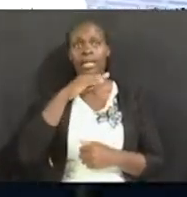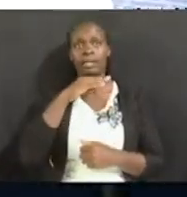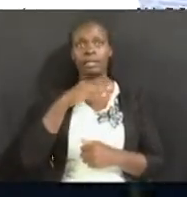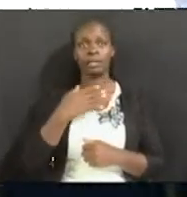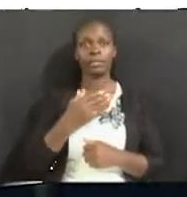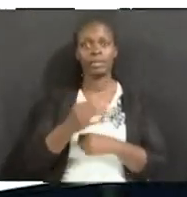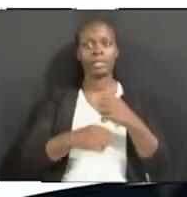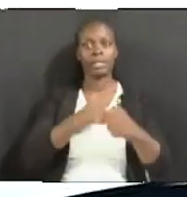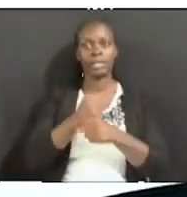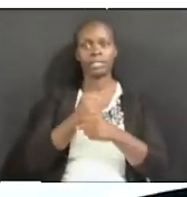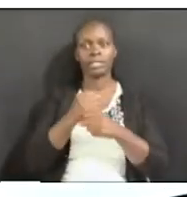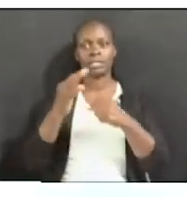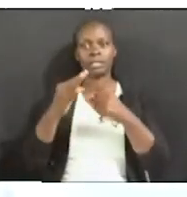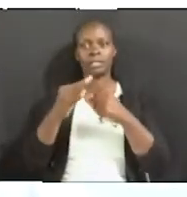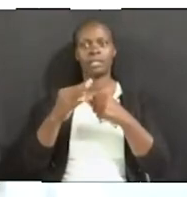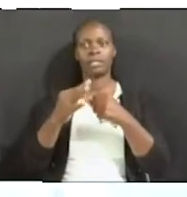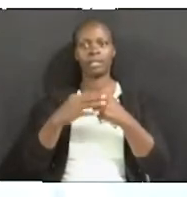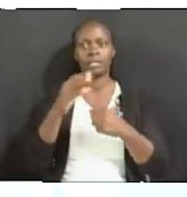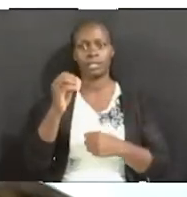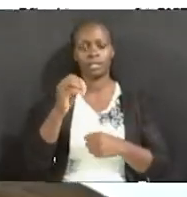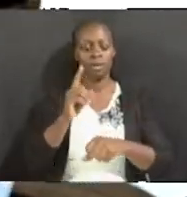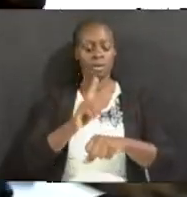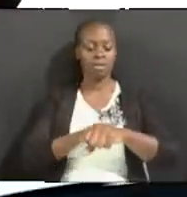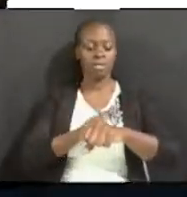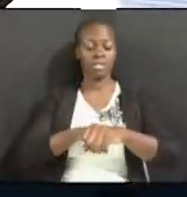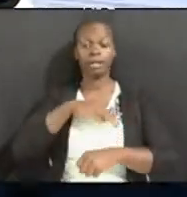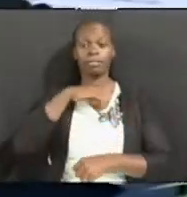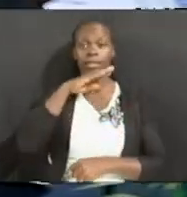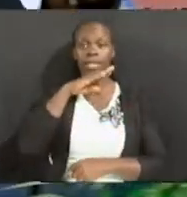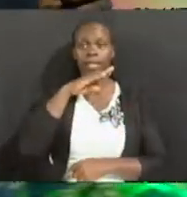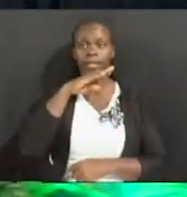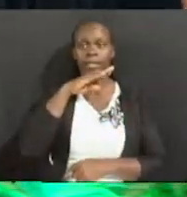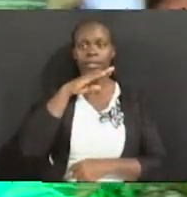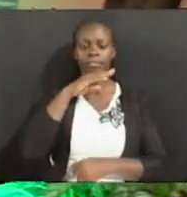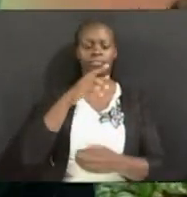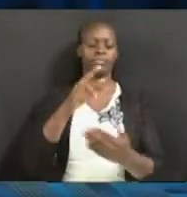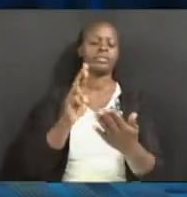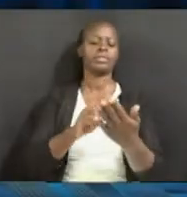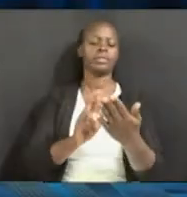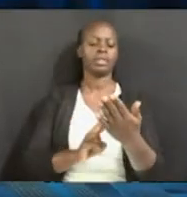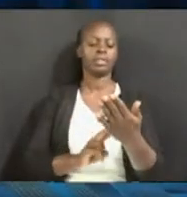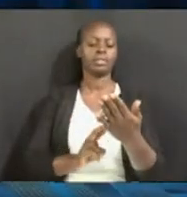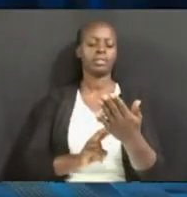age. And when he died, they wrote in his tomb,